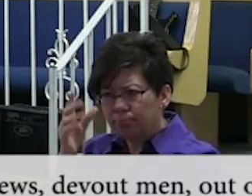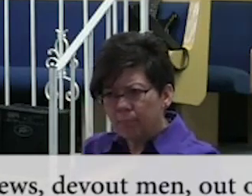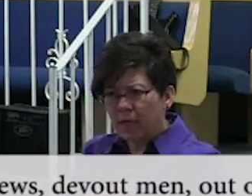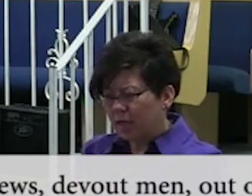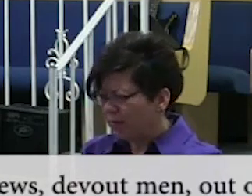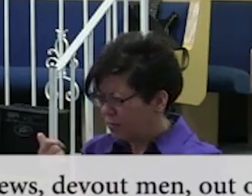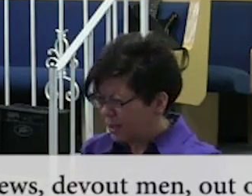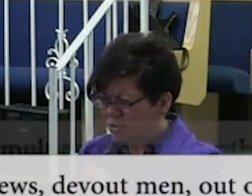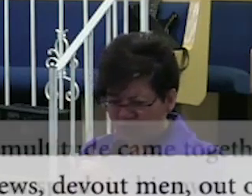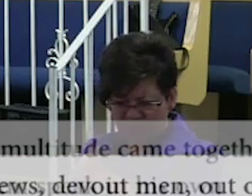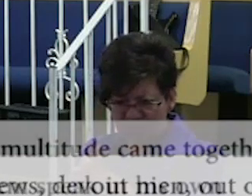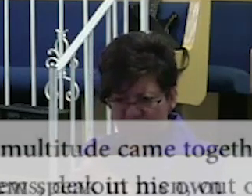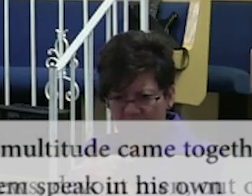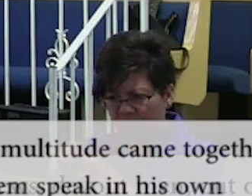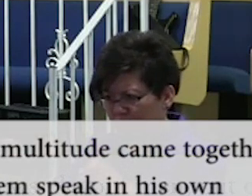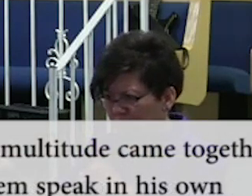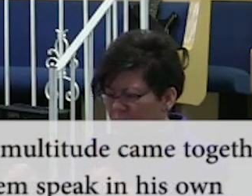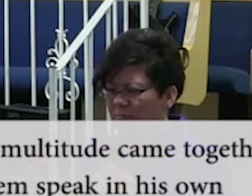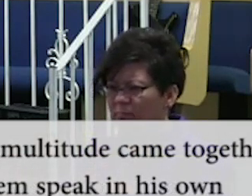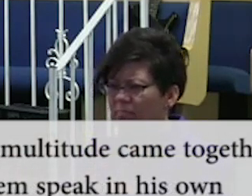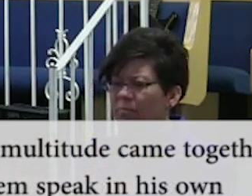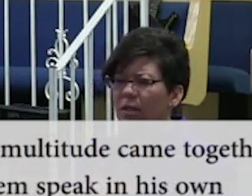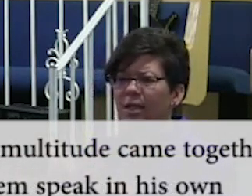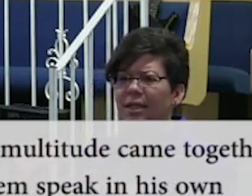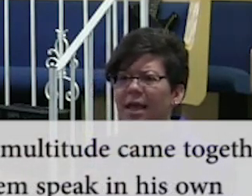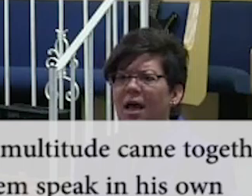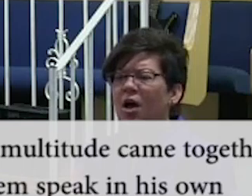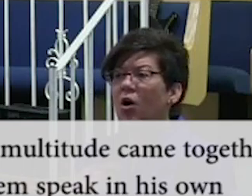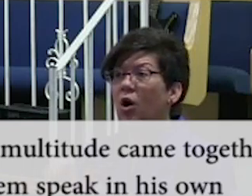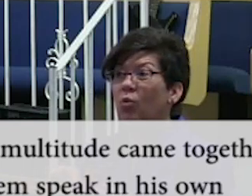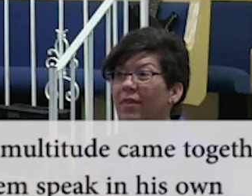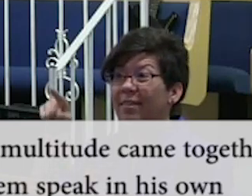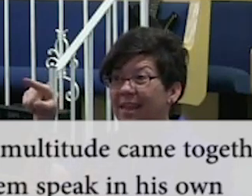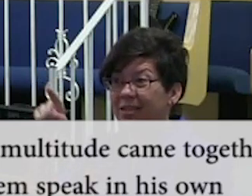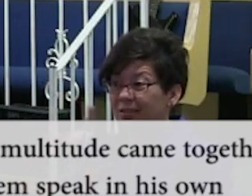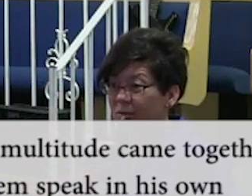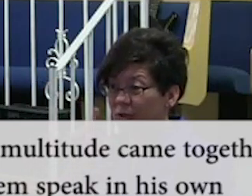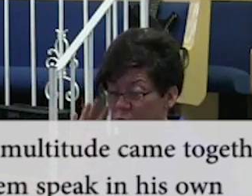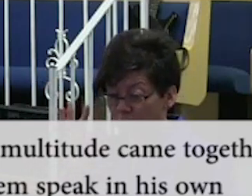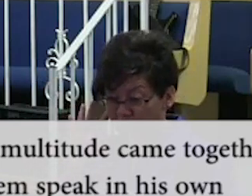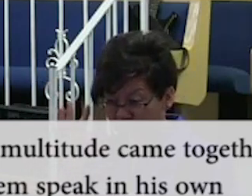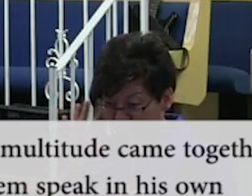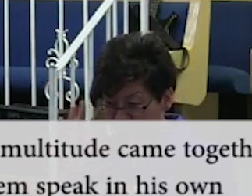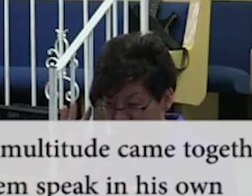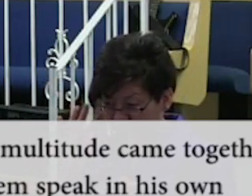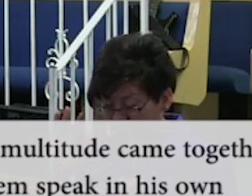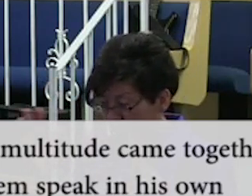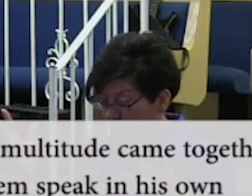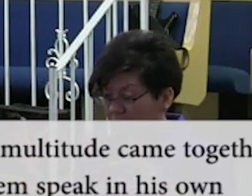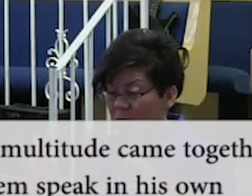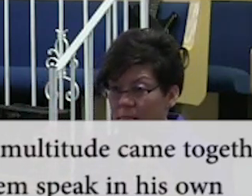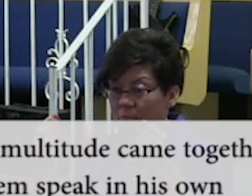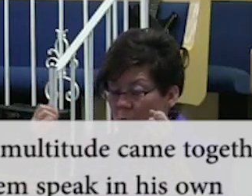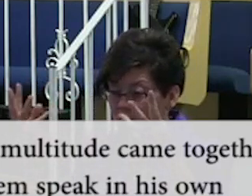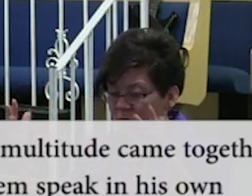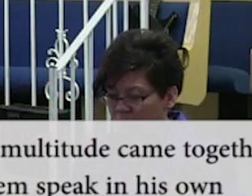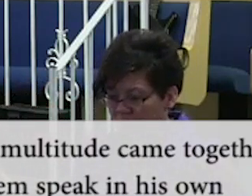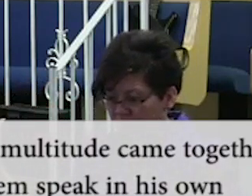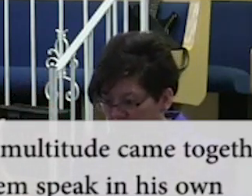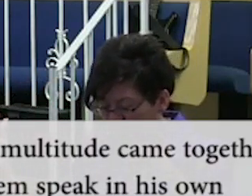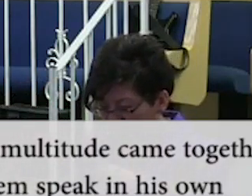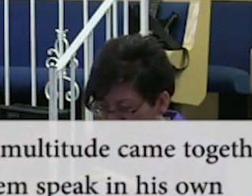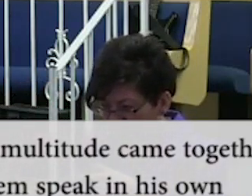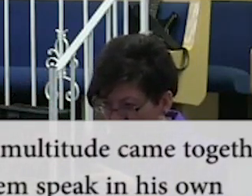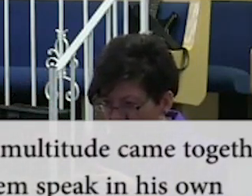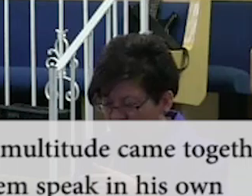of every nation under heaven. Now, when this was noised abroad, the multitude came together and